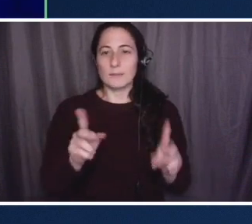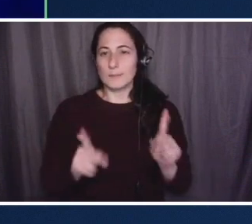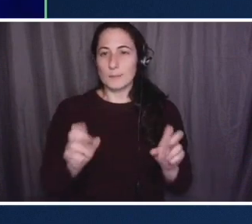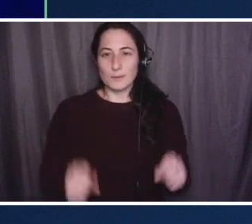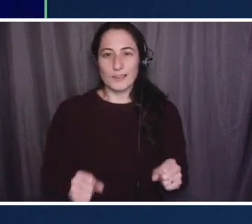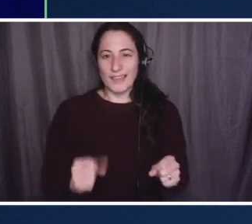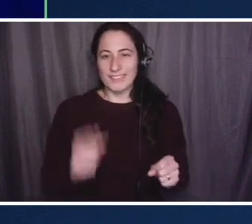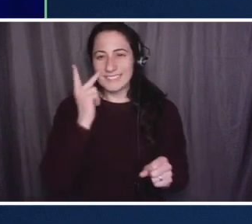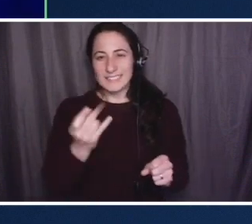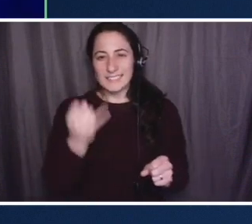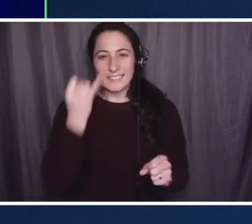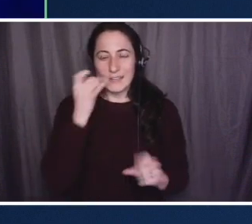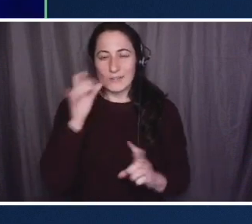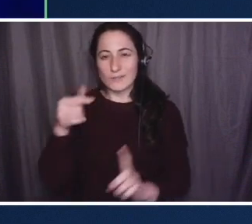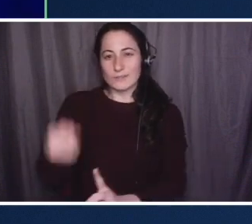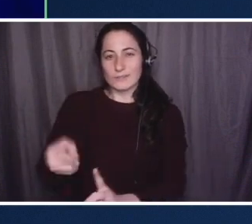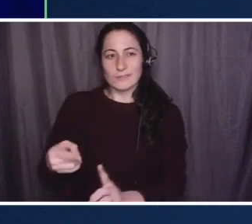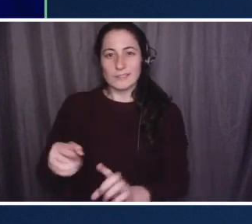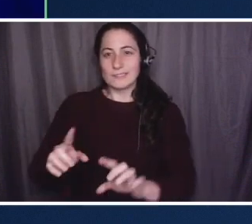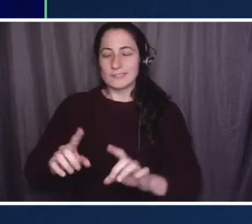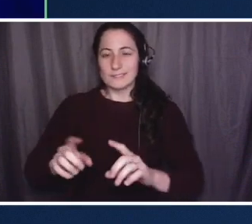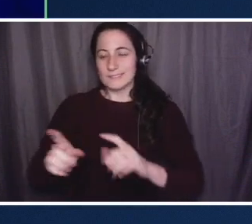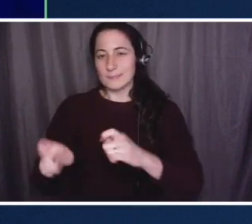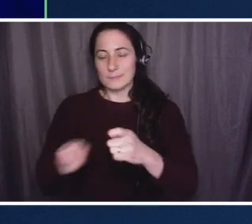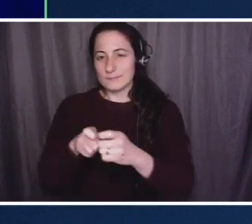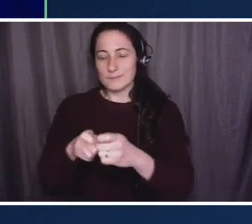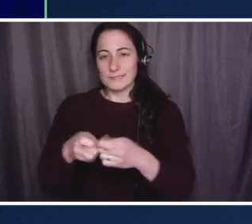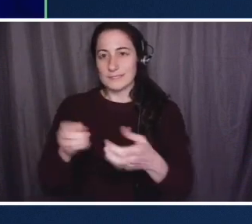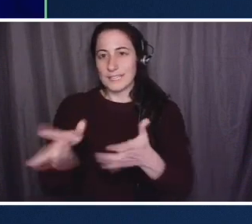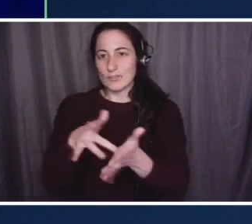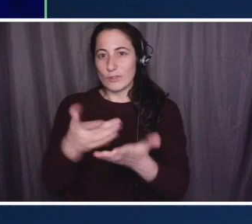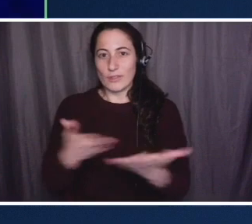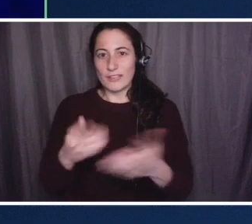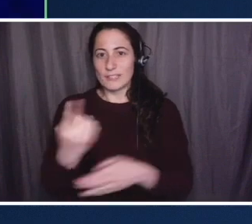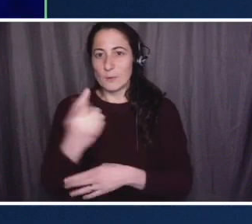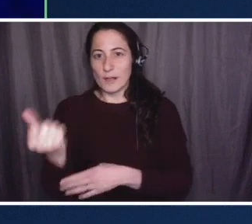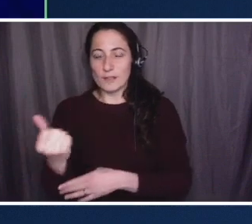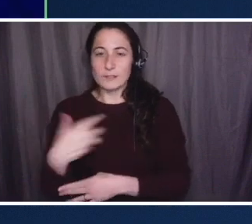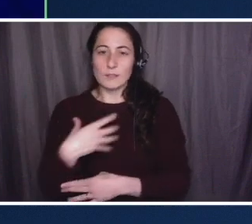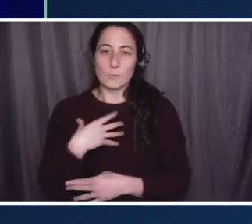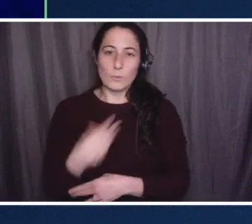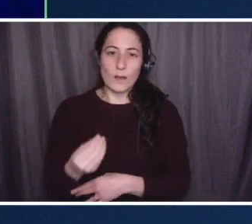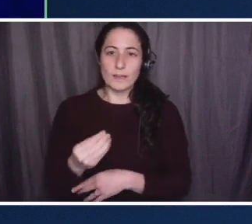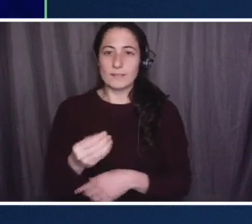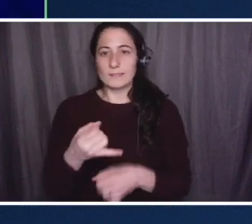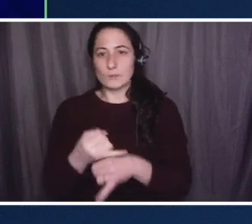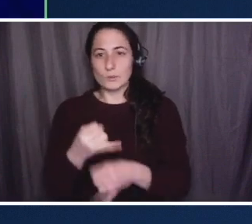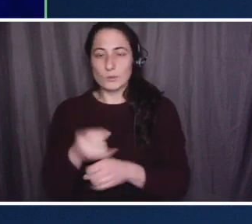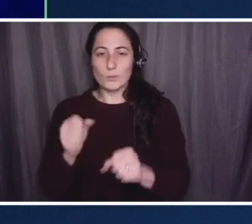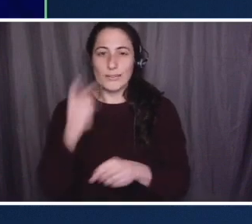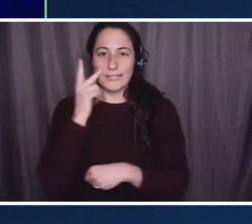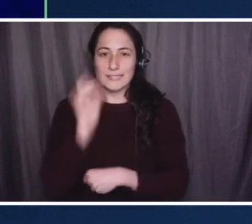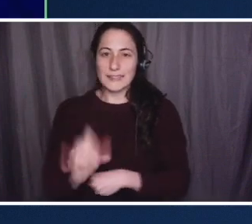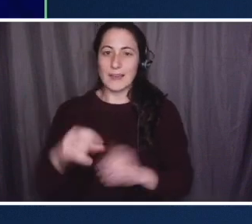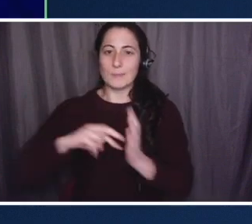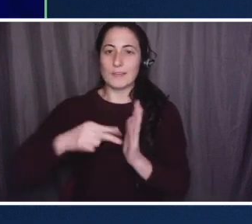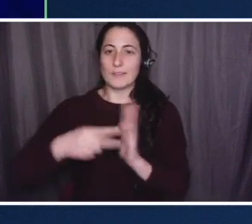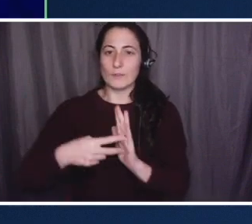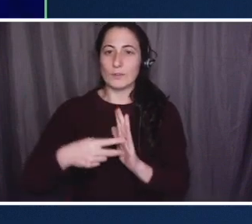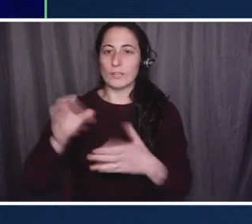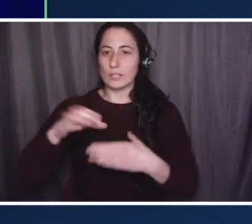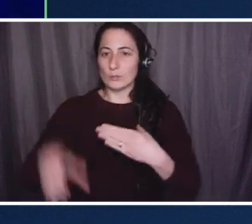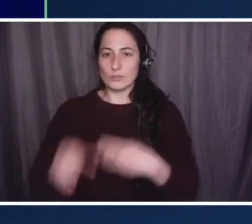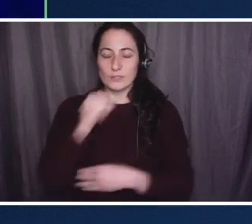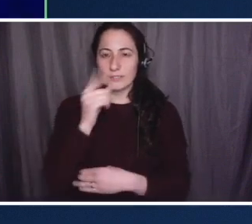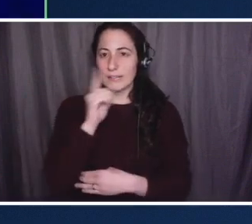that central nerve is white, it's Western, it's institutional, and then we're being part of the process. And I think that meaningful inclusion does not look like that. That gets